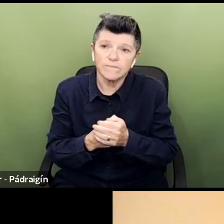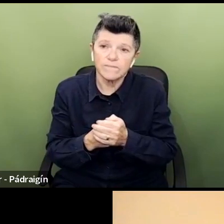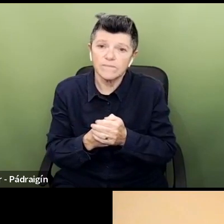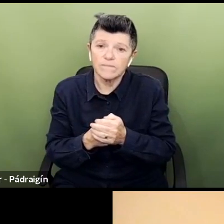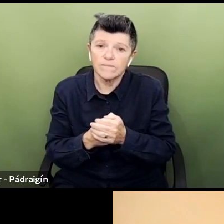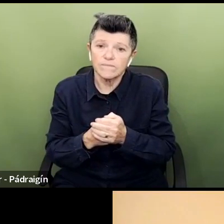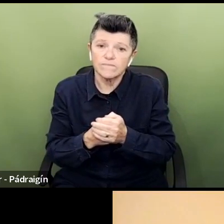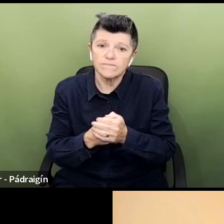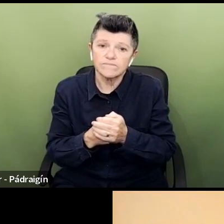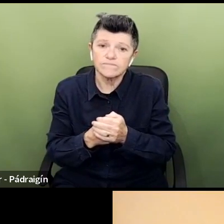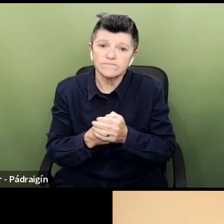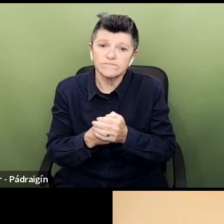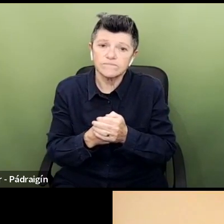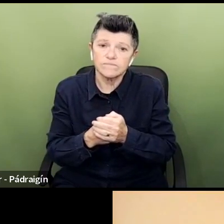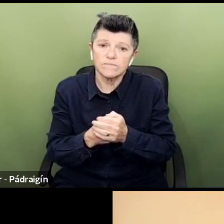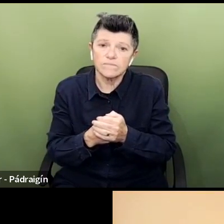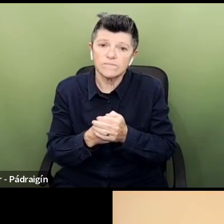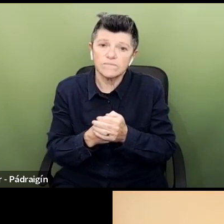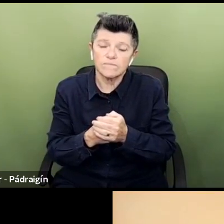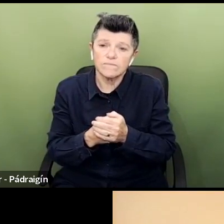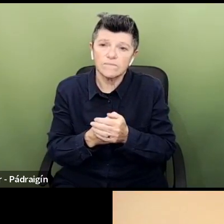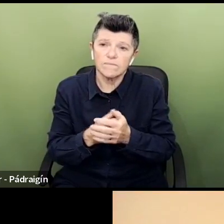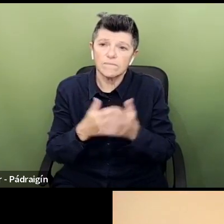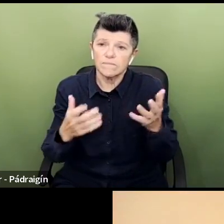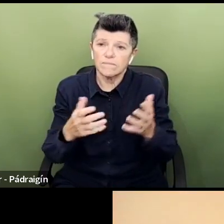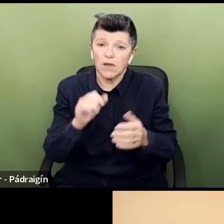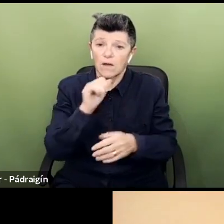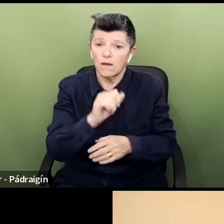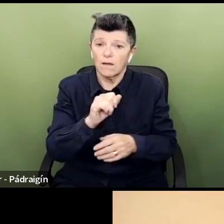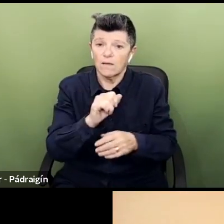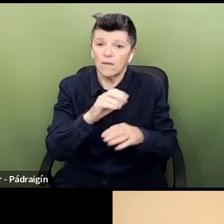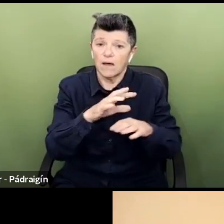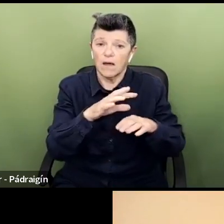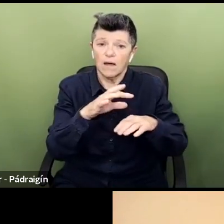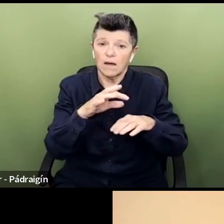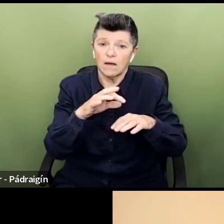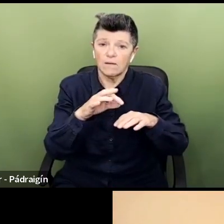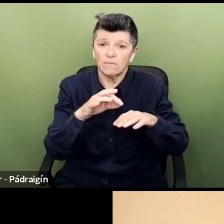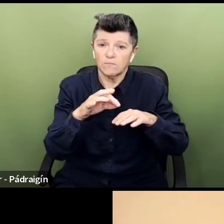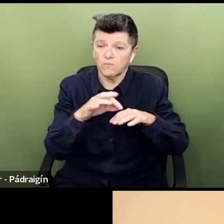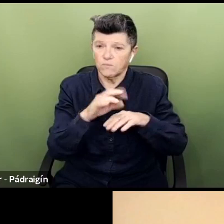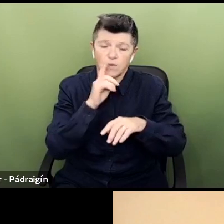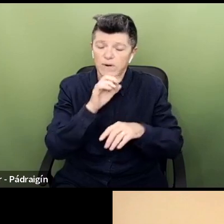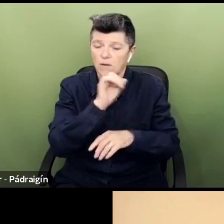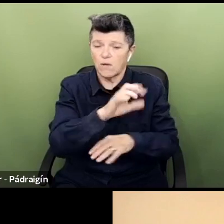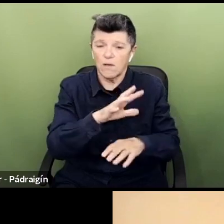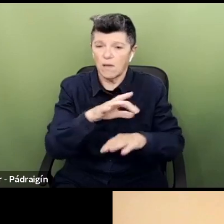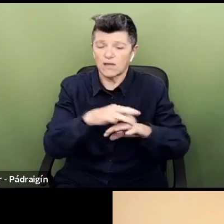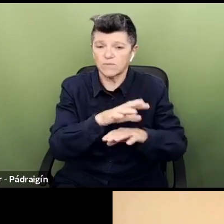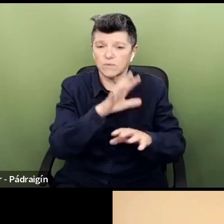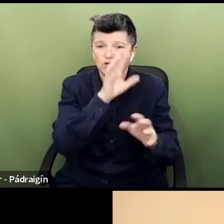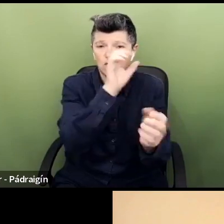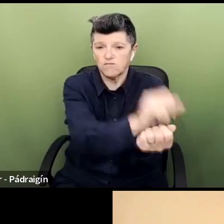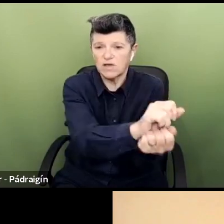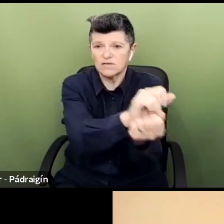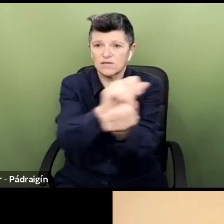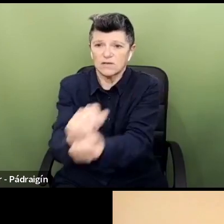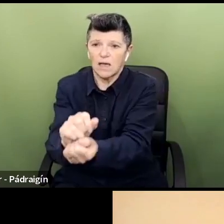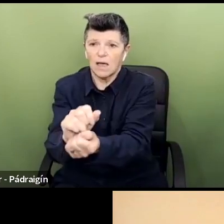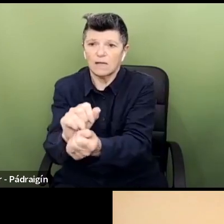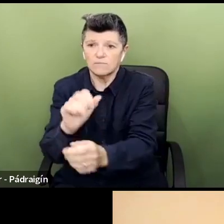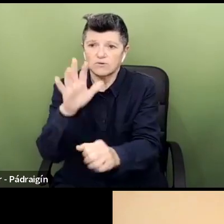was arrested and prevented from, becoming, kind of, a